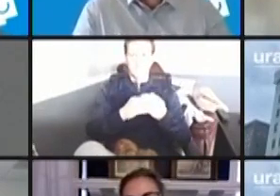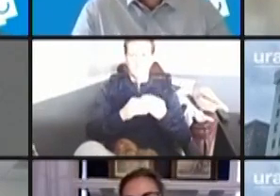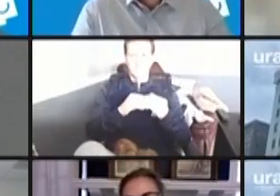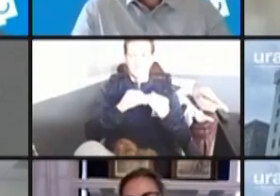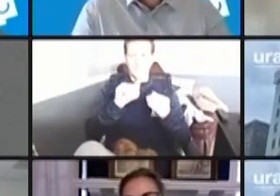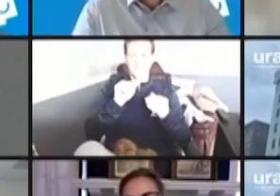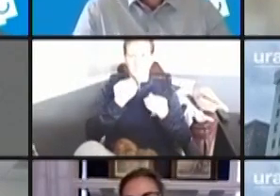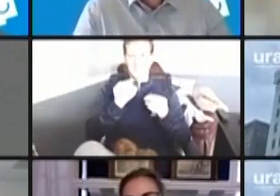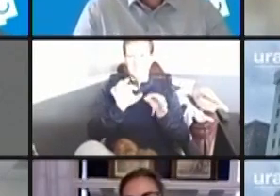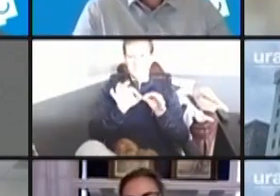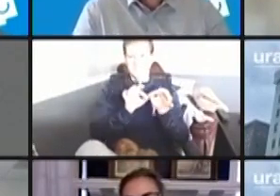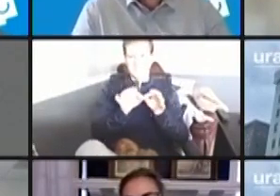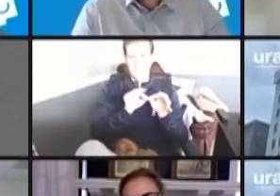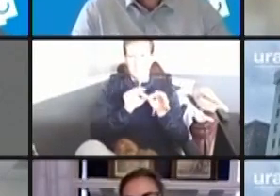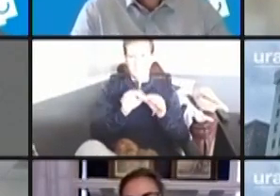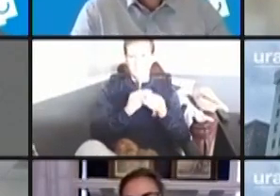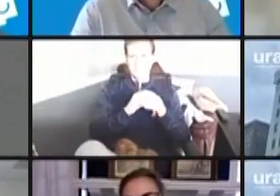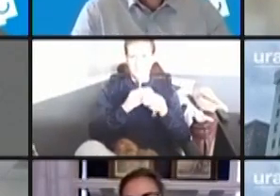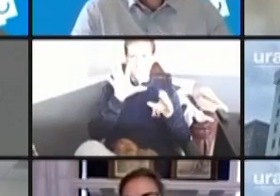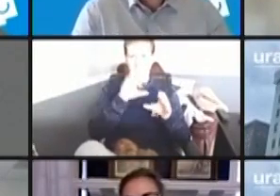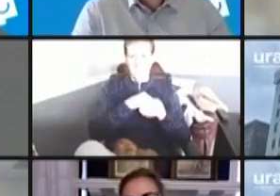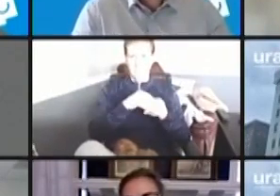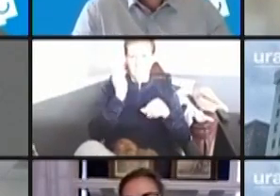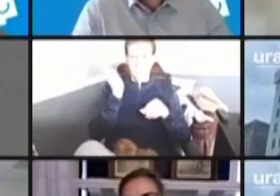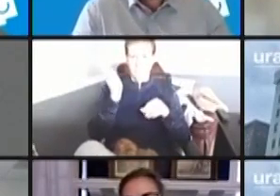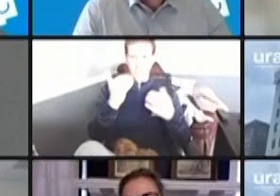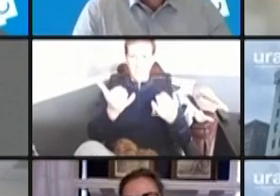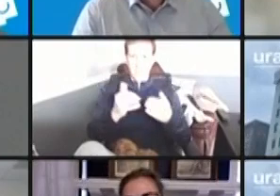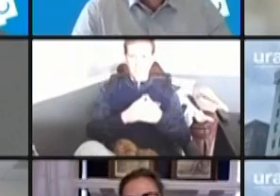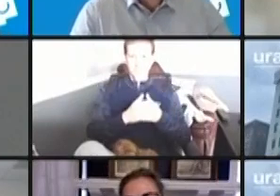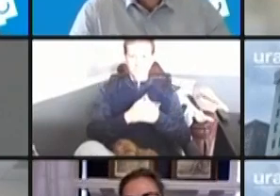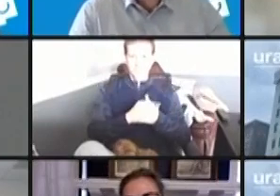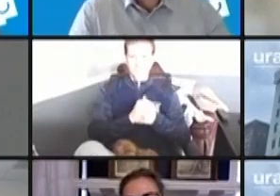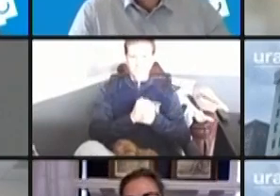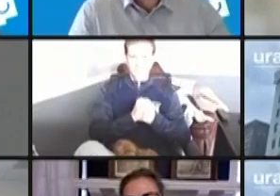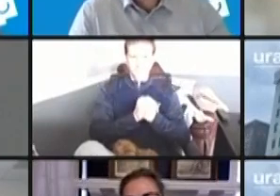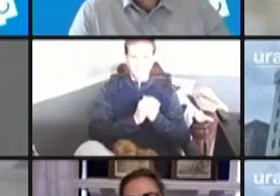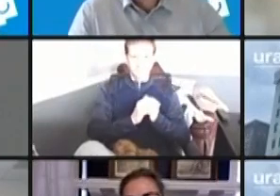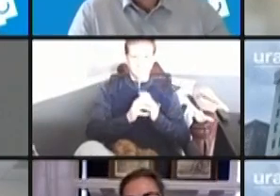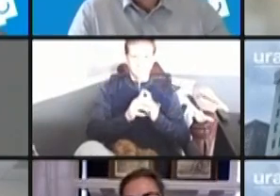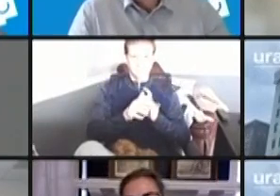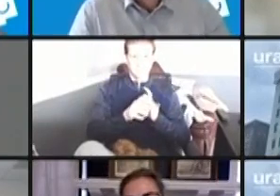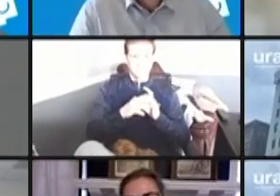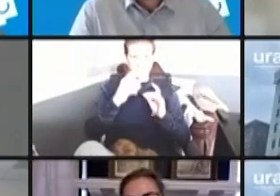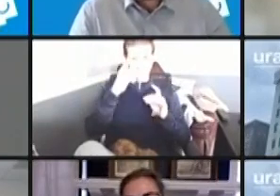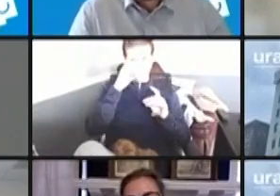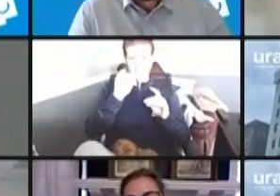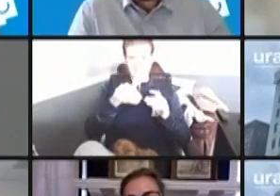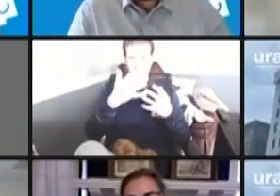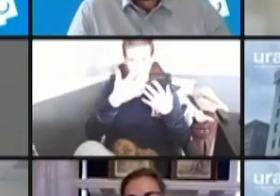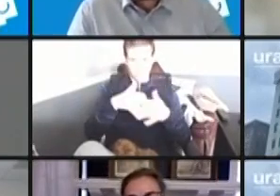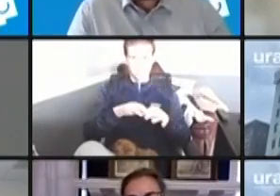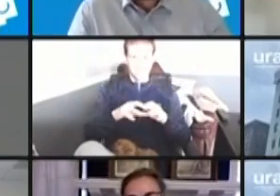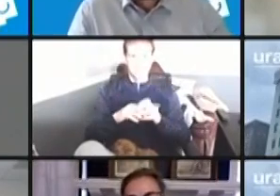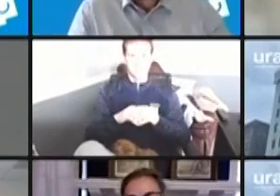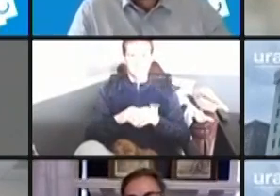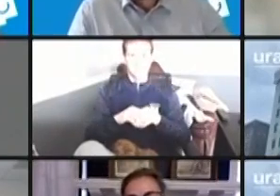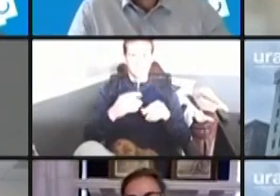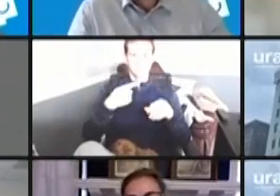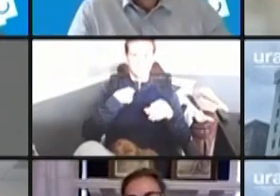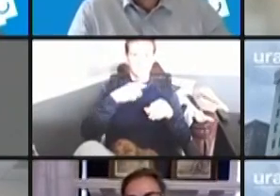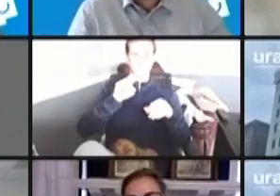as explained within the presentation today. Think that works? I'll second